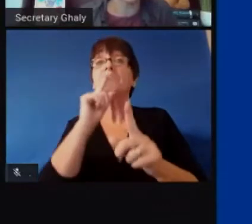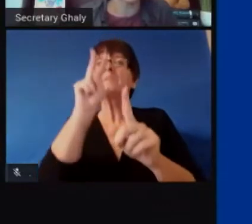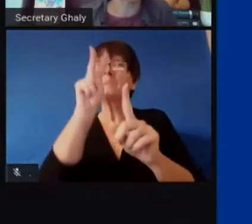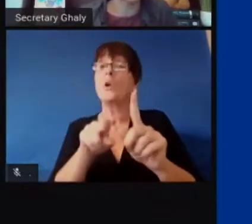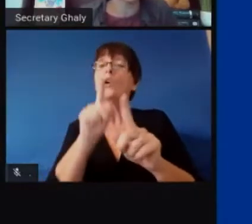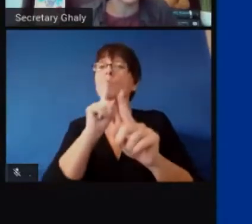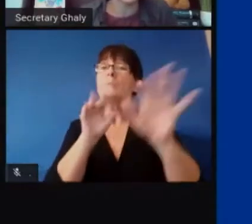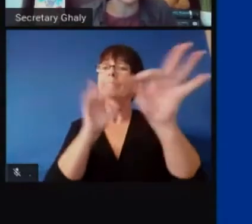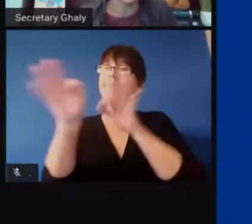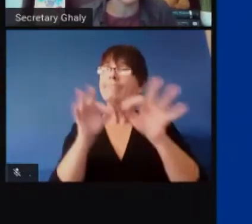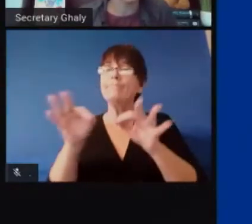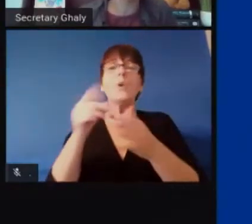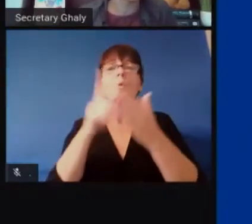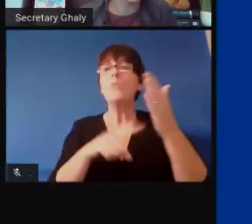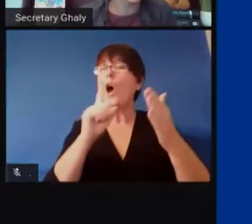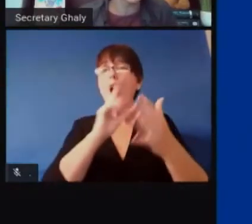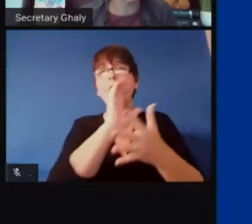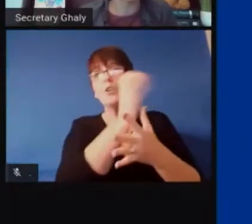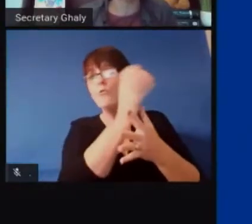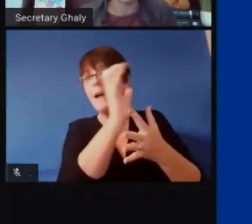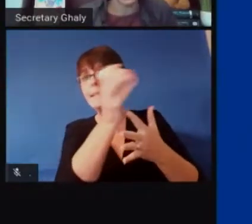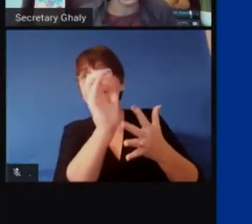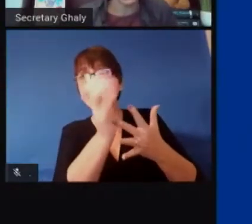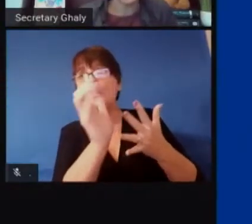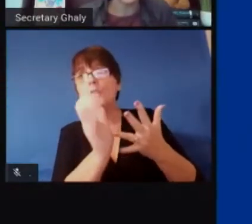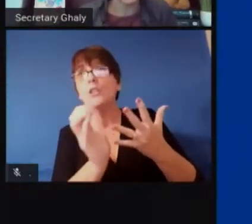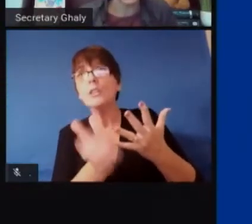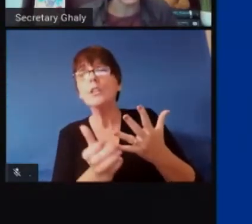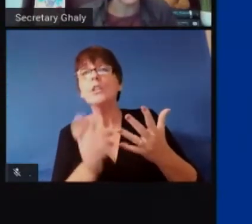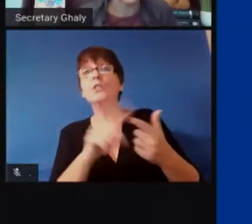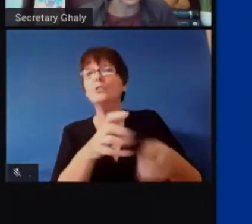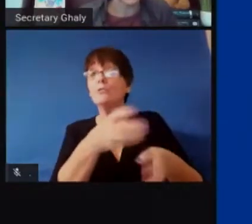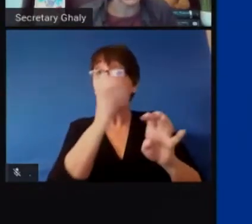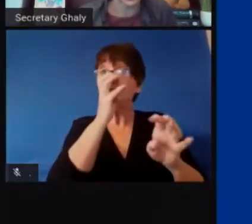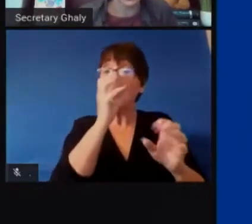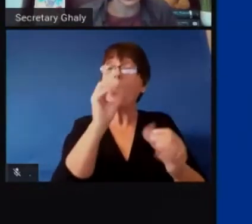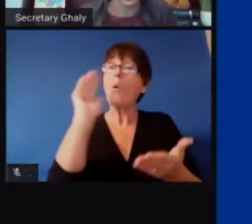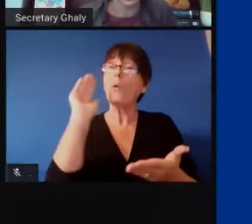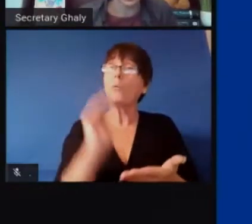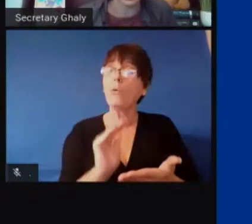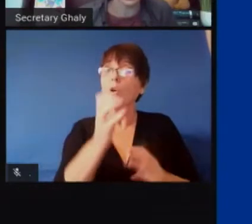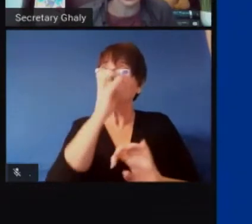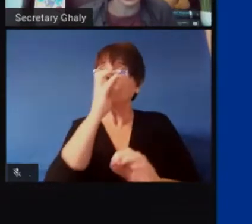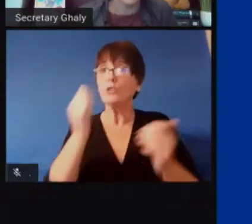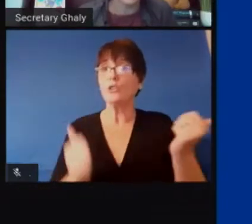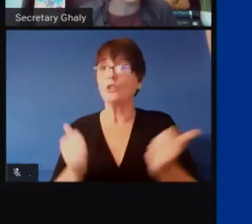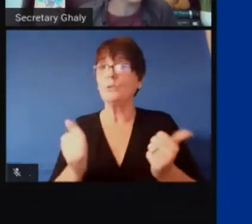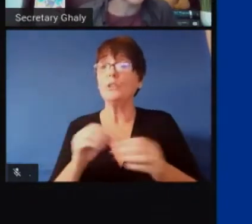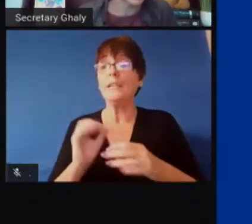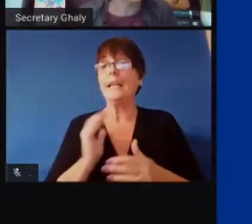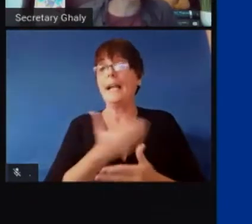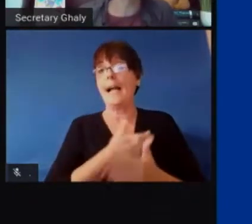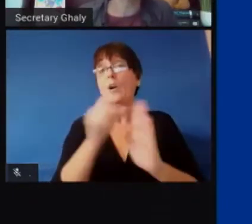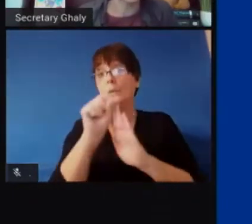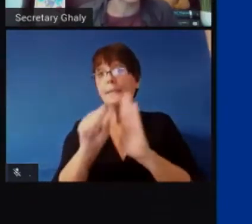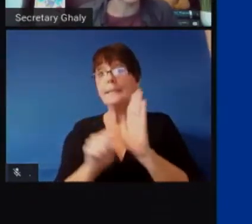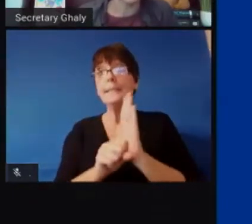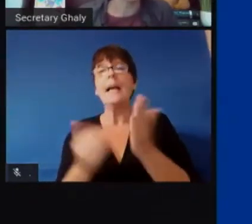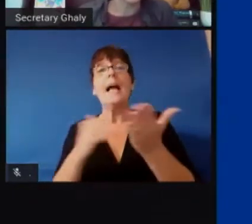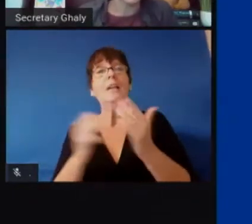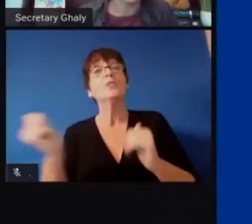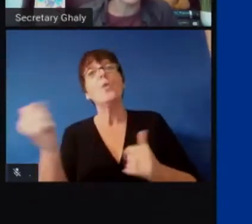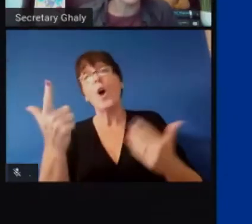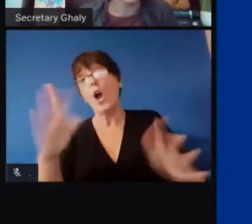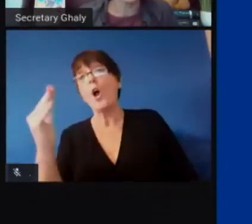outlines again what are the criteria for loosening or tightening restrictions on activities in our state. Again, as you all